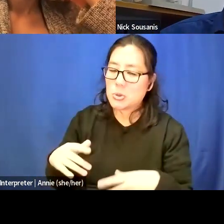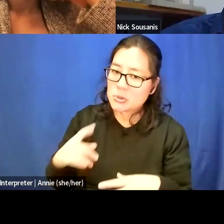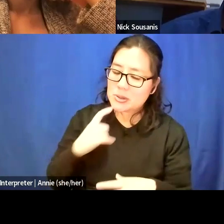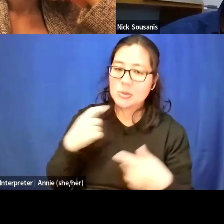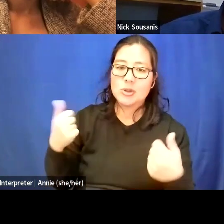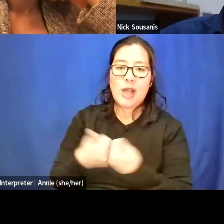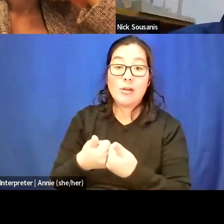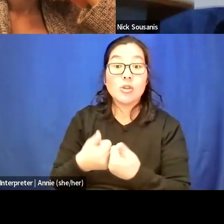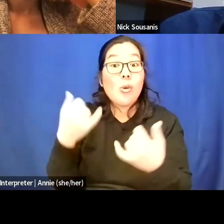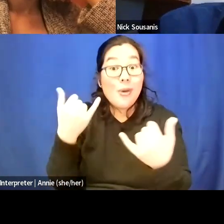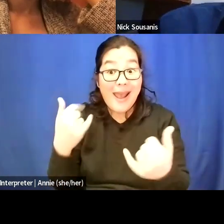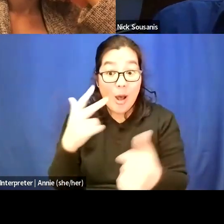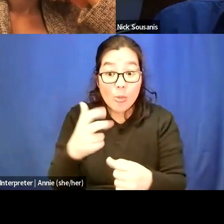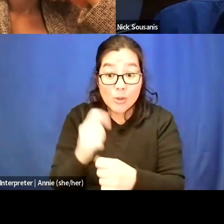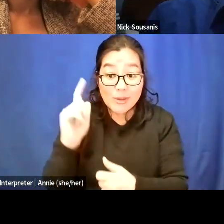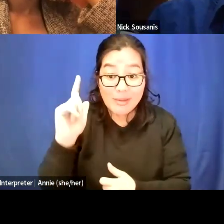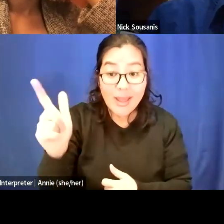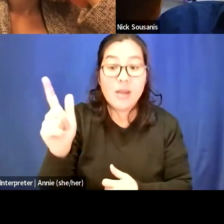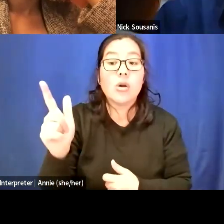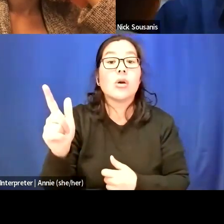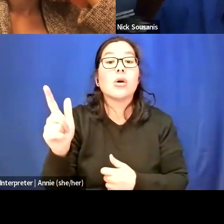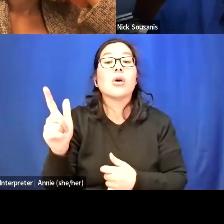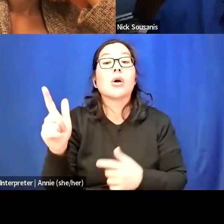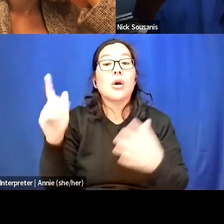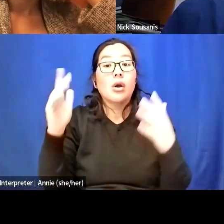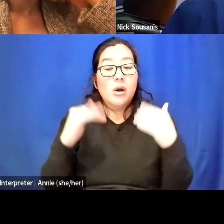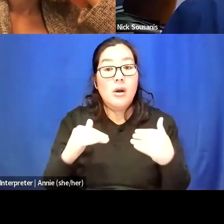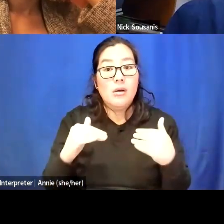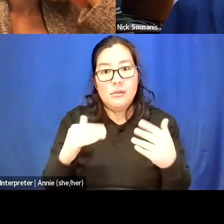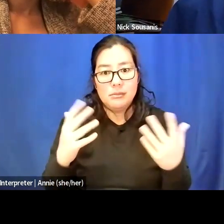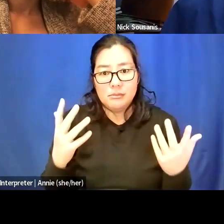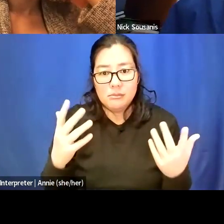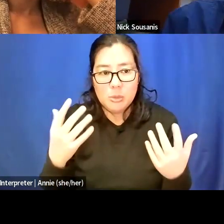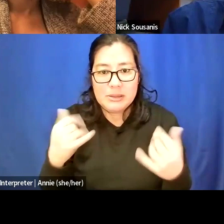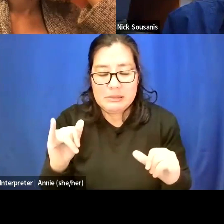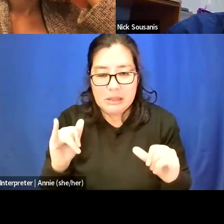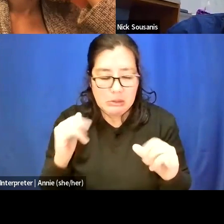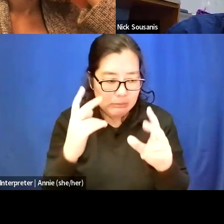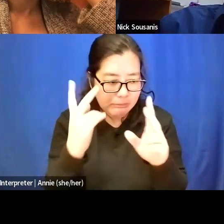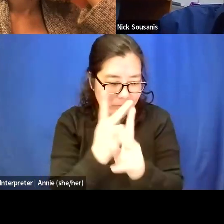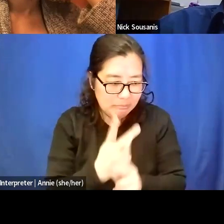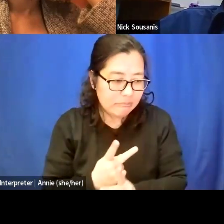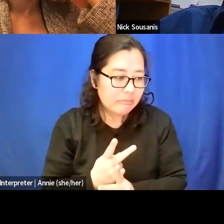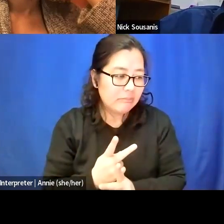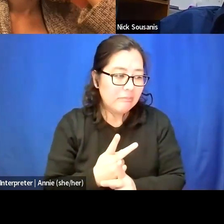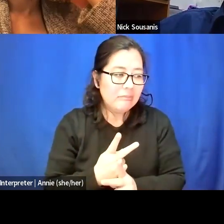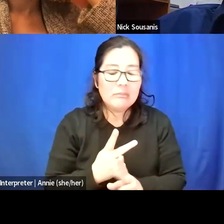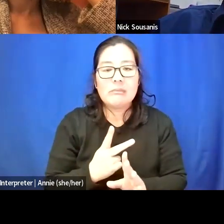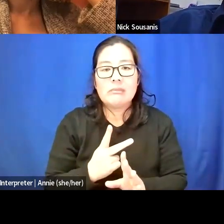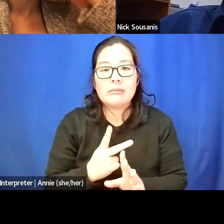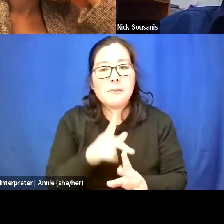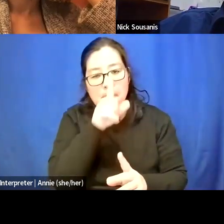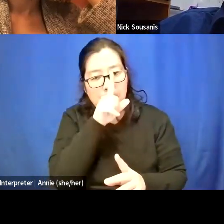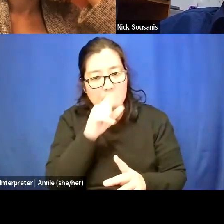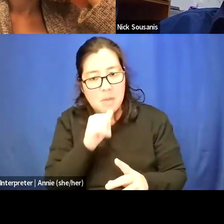events, more of our thinking. And I feel like even though I don't know that I feel any closer to the answer, I